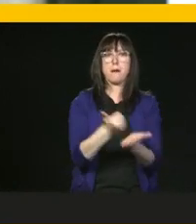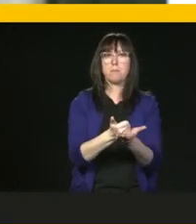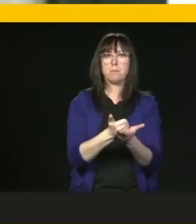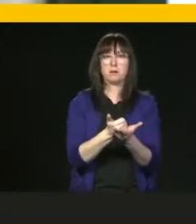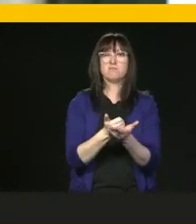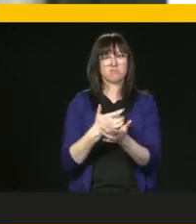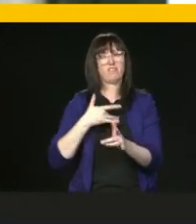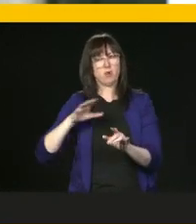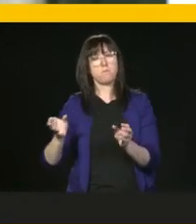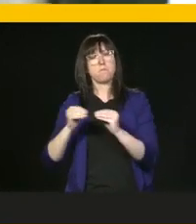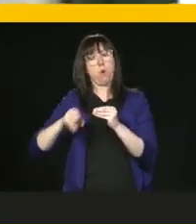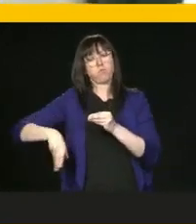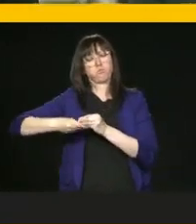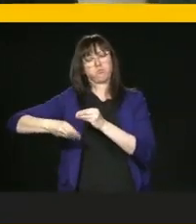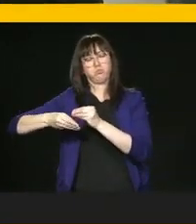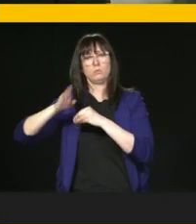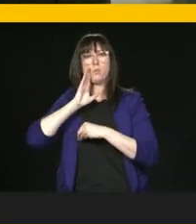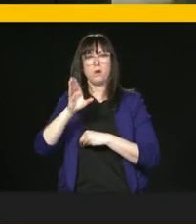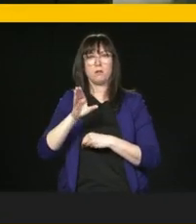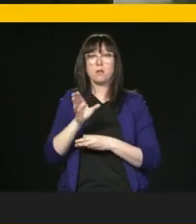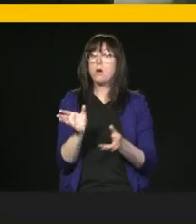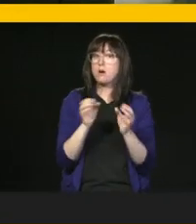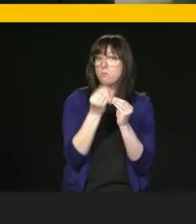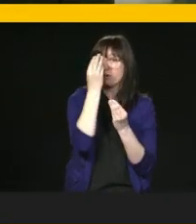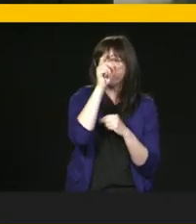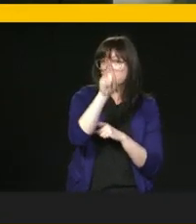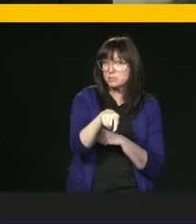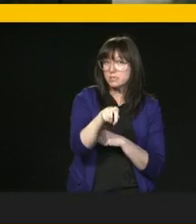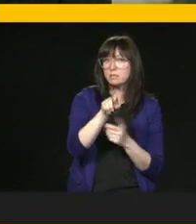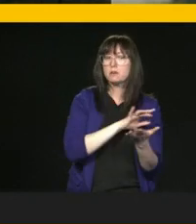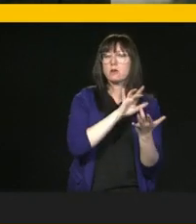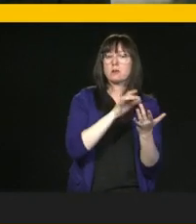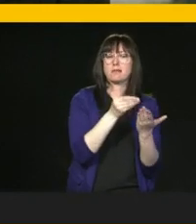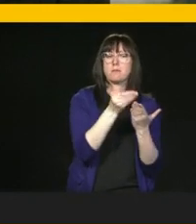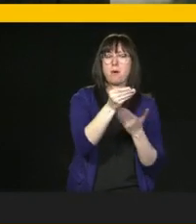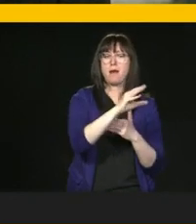same. If you need more information, please go to